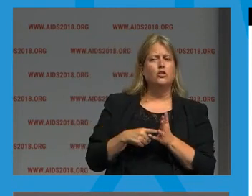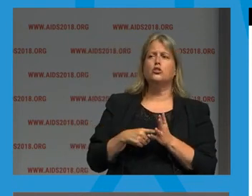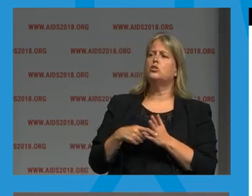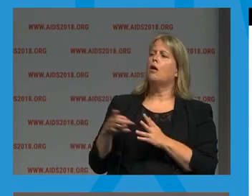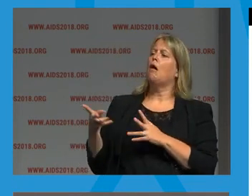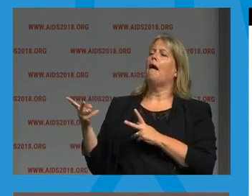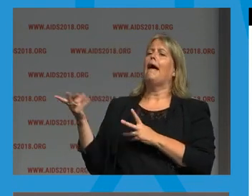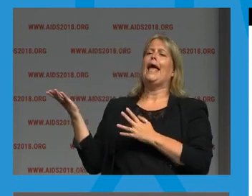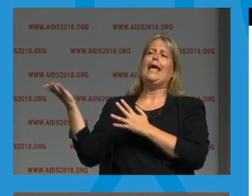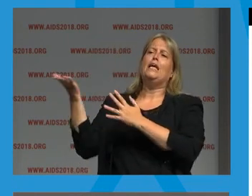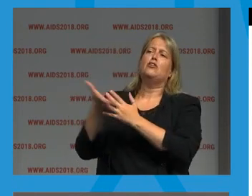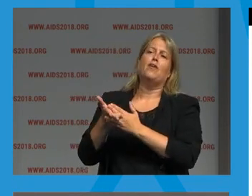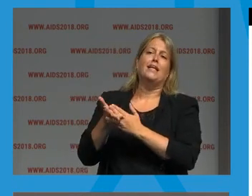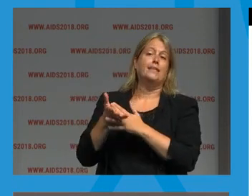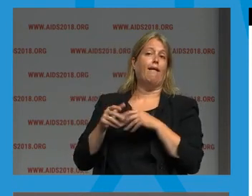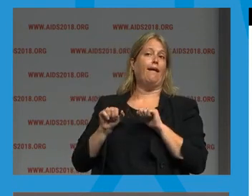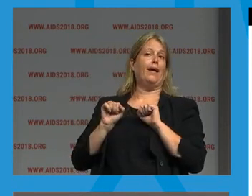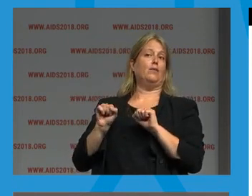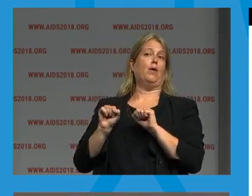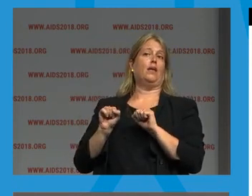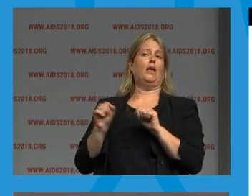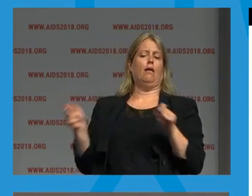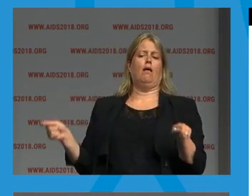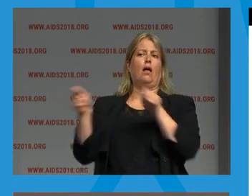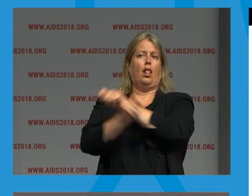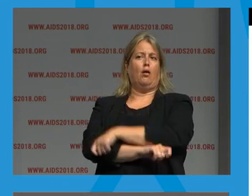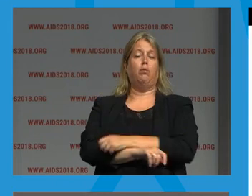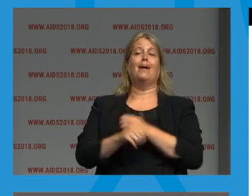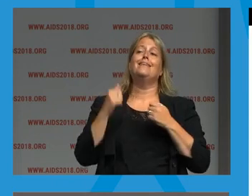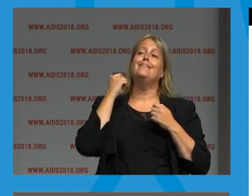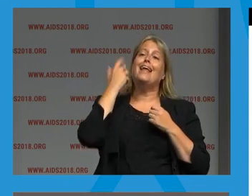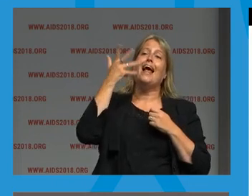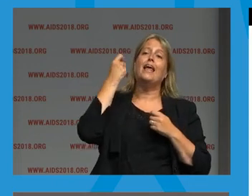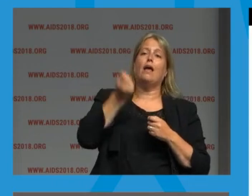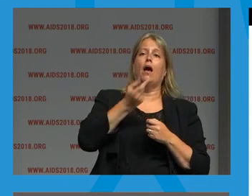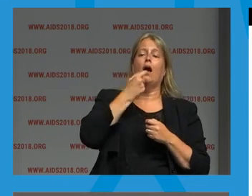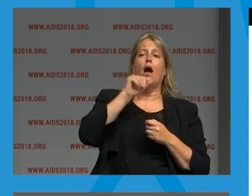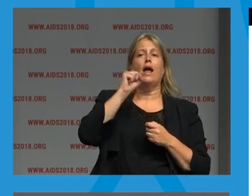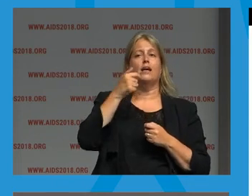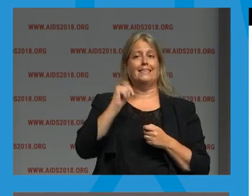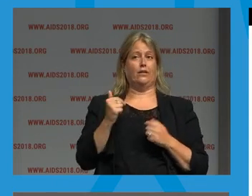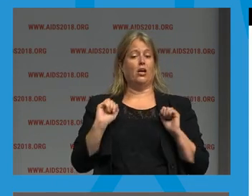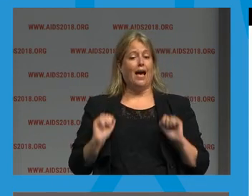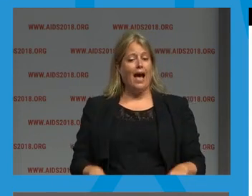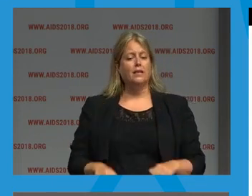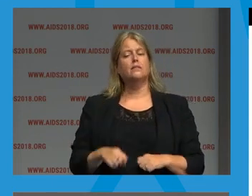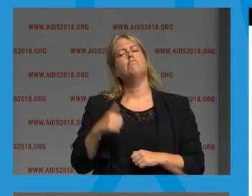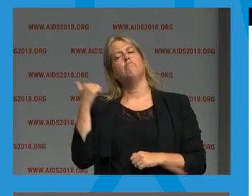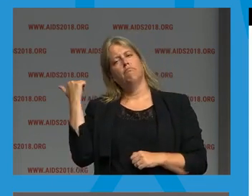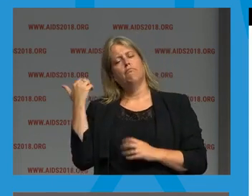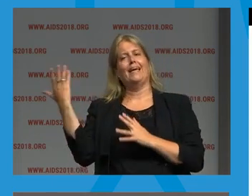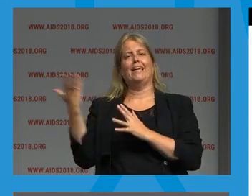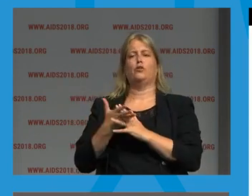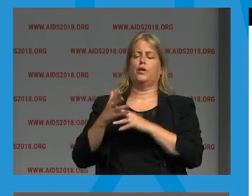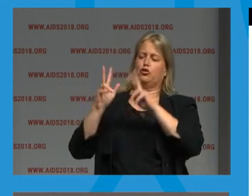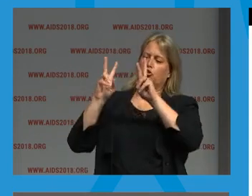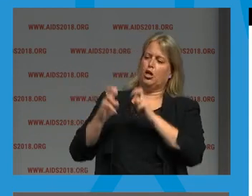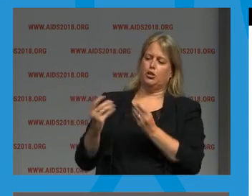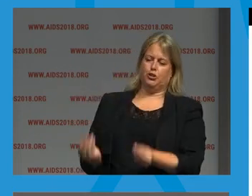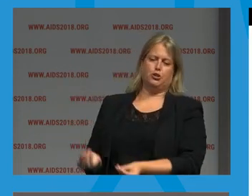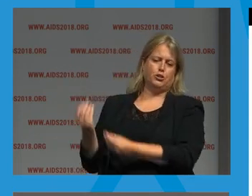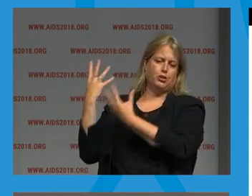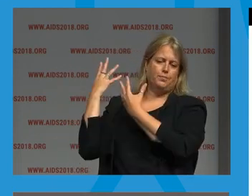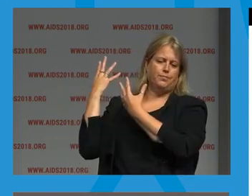intervention like antibody for daily ART? The first studies that were done are shown on this slide. They were reported